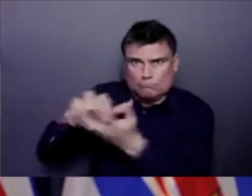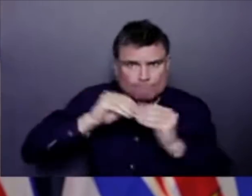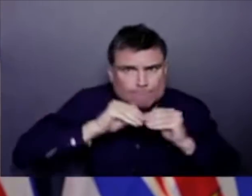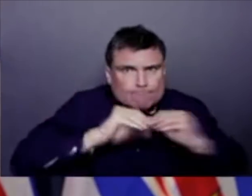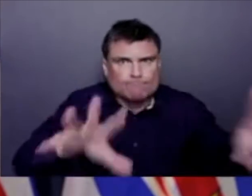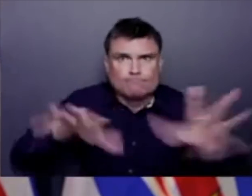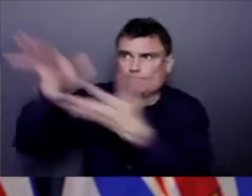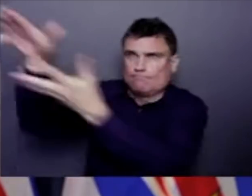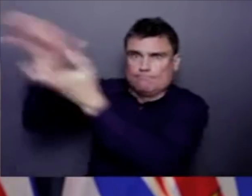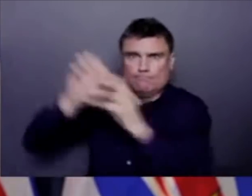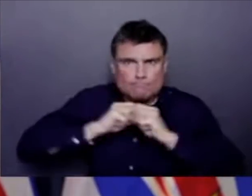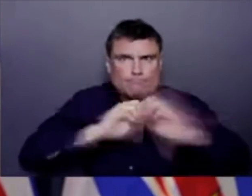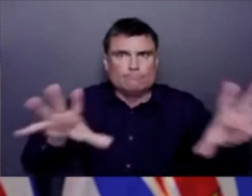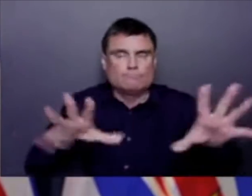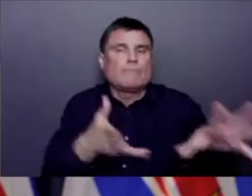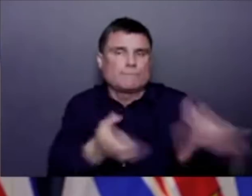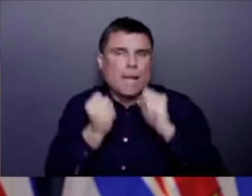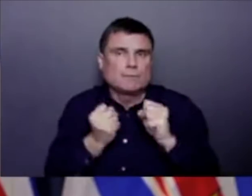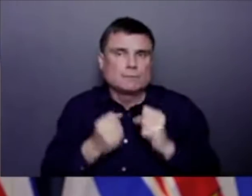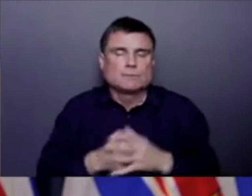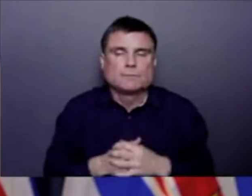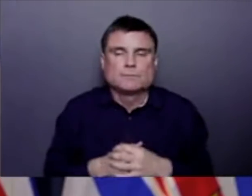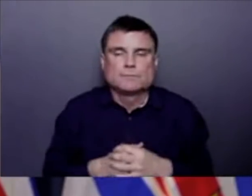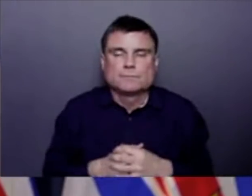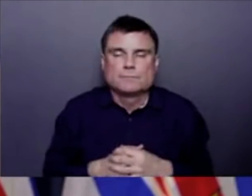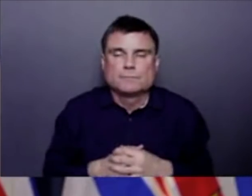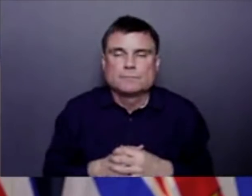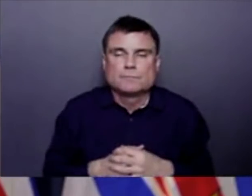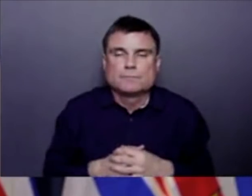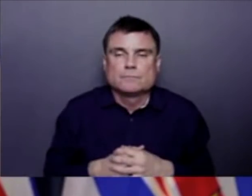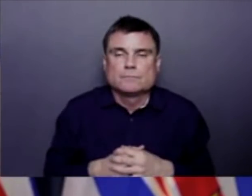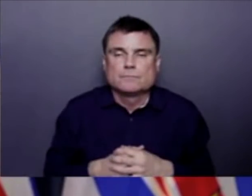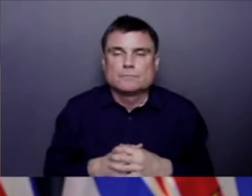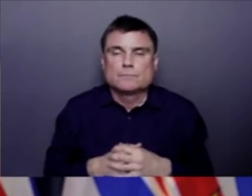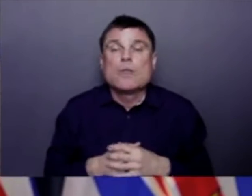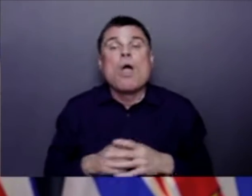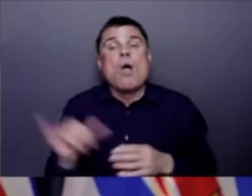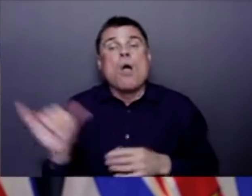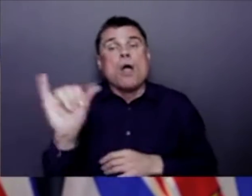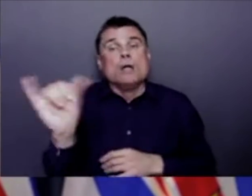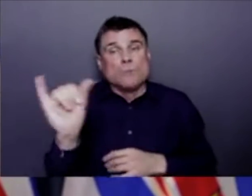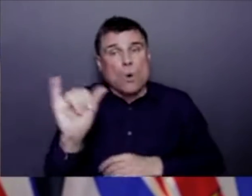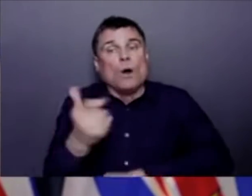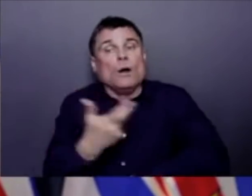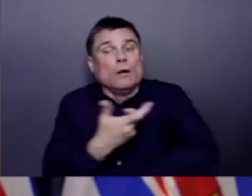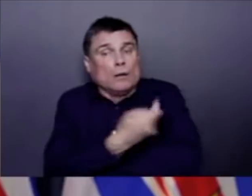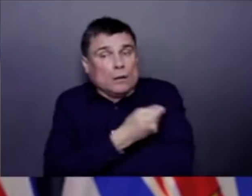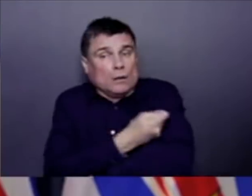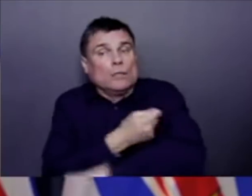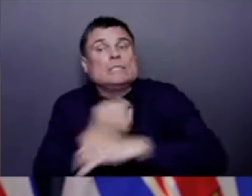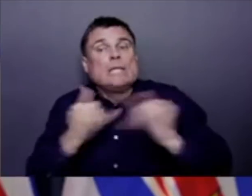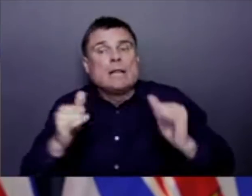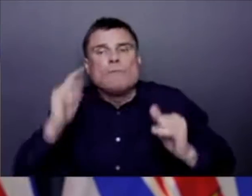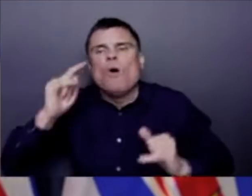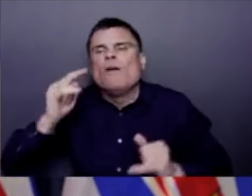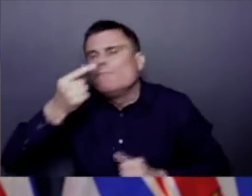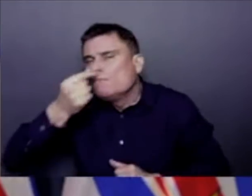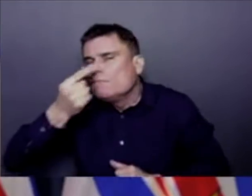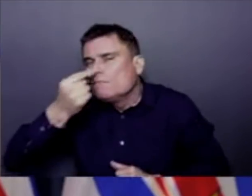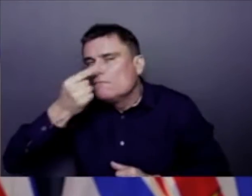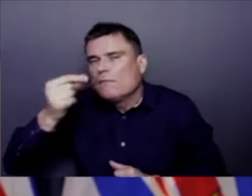immunization campaign, of course, for influenza, and to date, as of December 24th, we know of at least